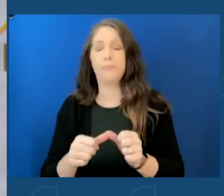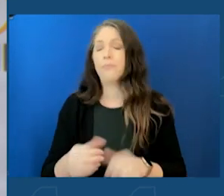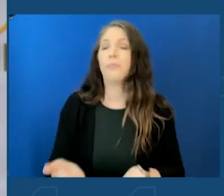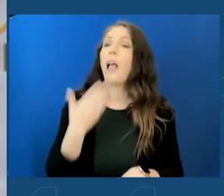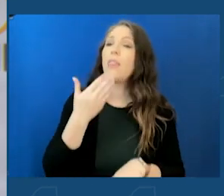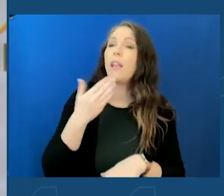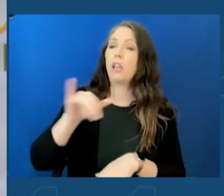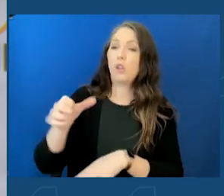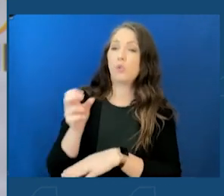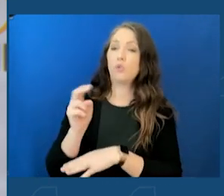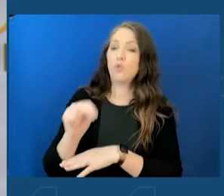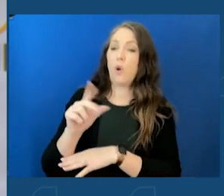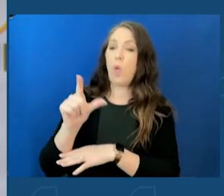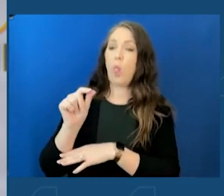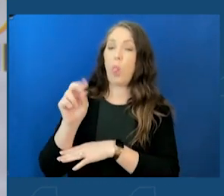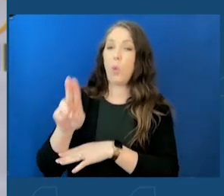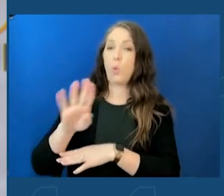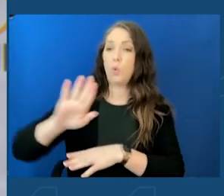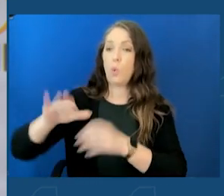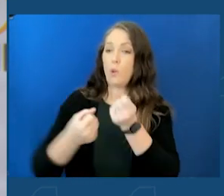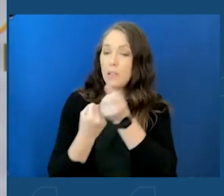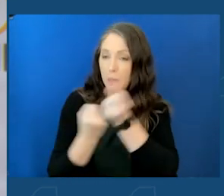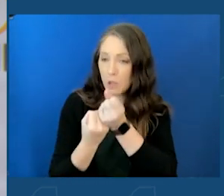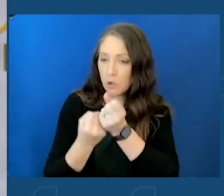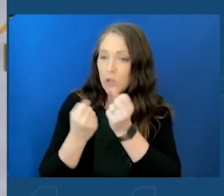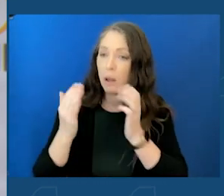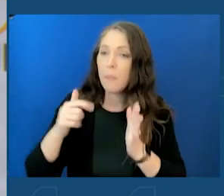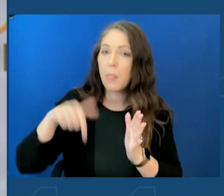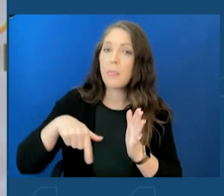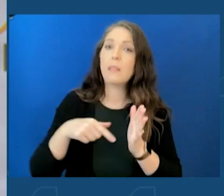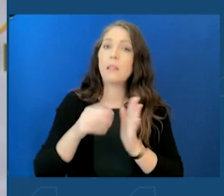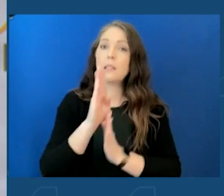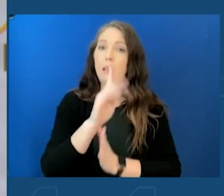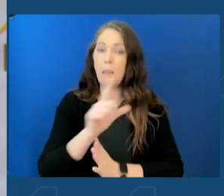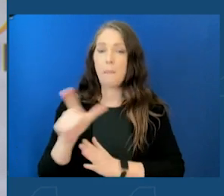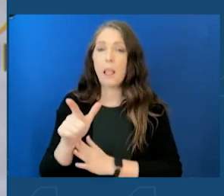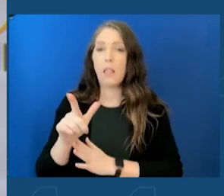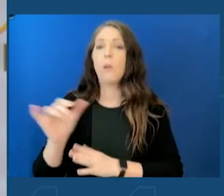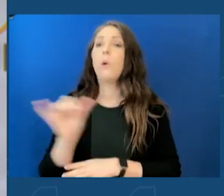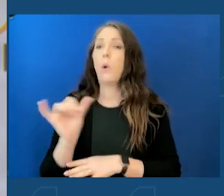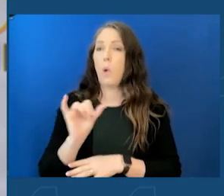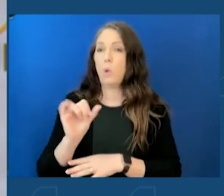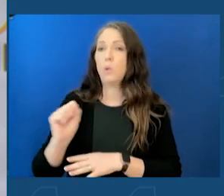bill, as well as Stephen Simbrowitz. Also,